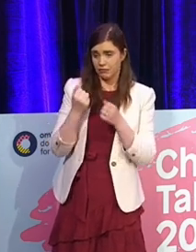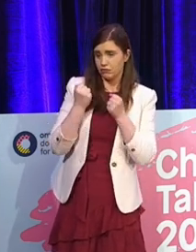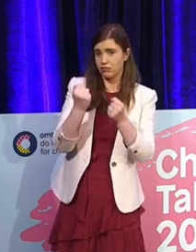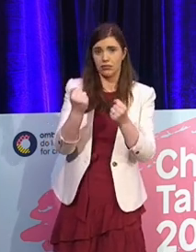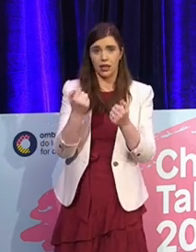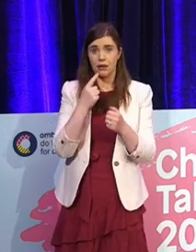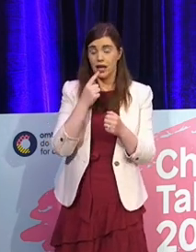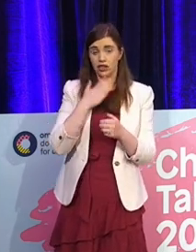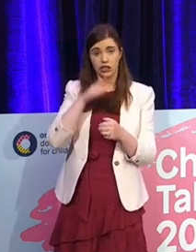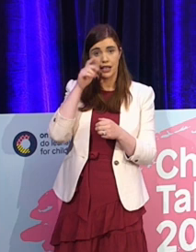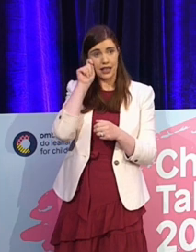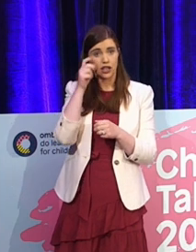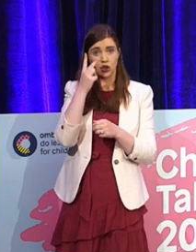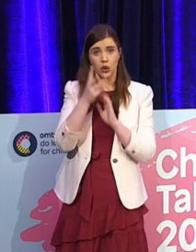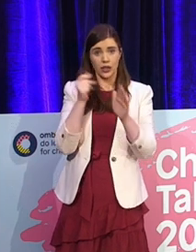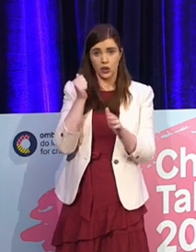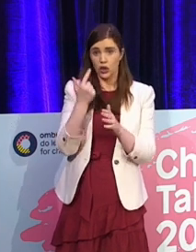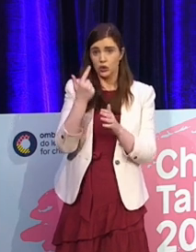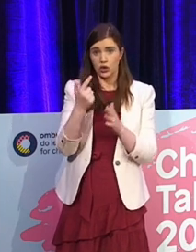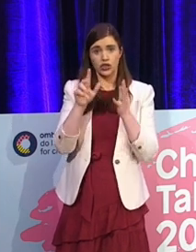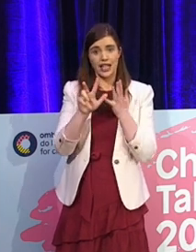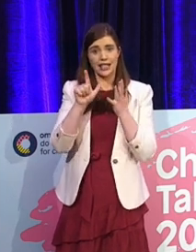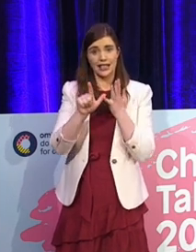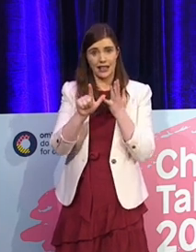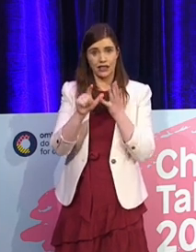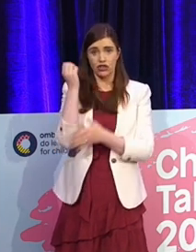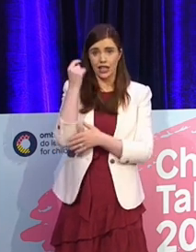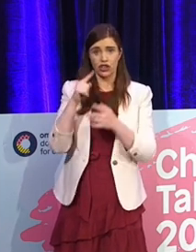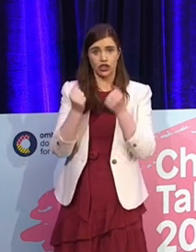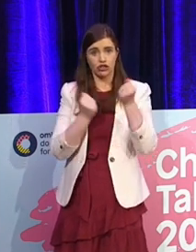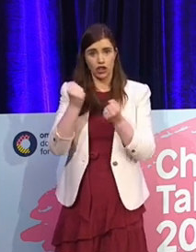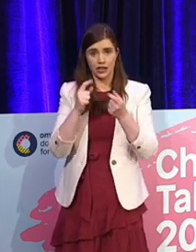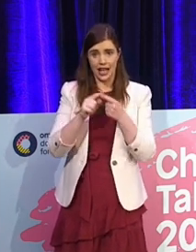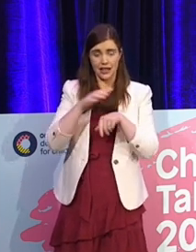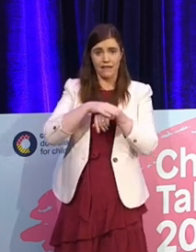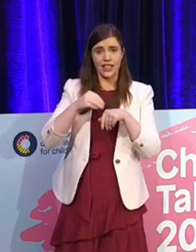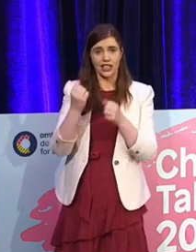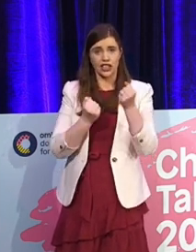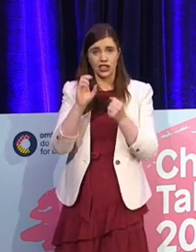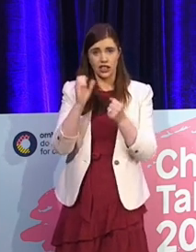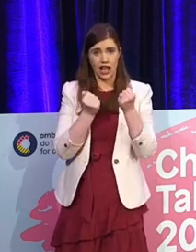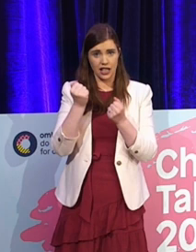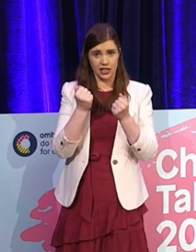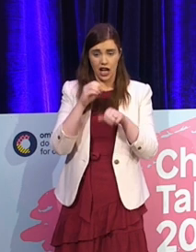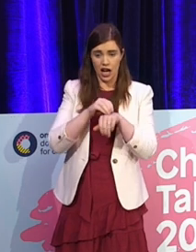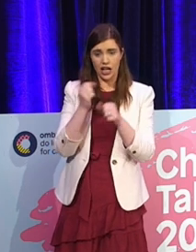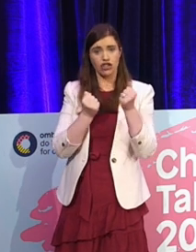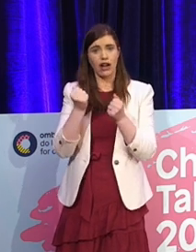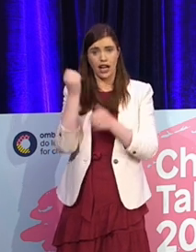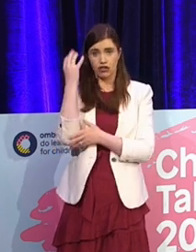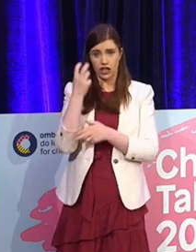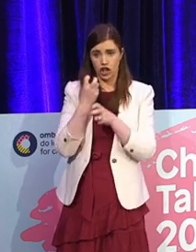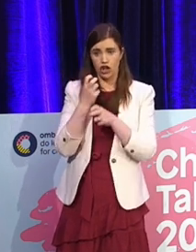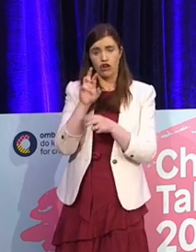only 2 weeks ago, there was 387 tractors, trucks, and vintage cars in a tractor run I went to? And out of all of them, I